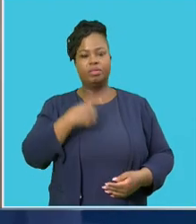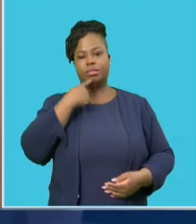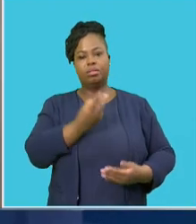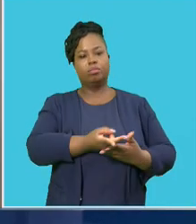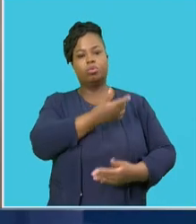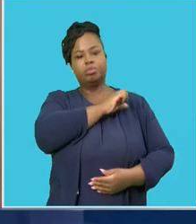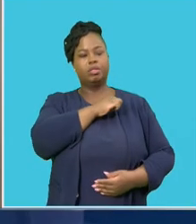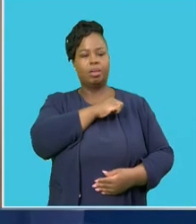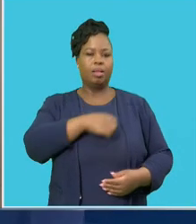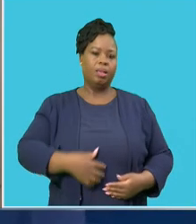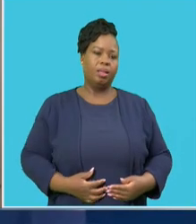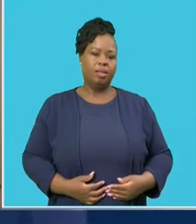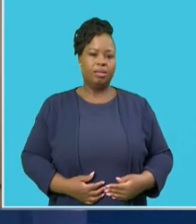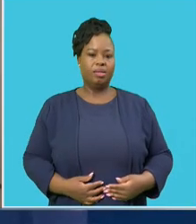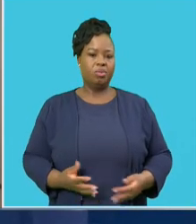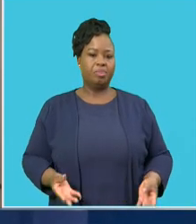mayaa